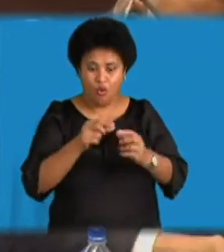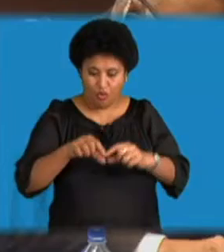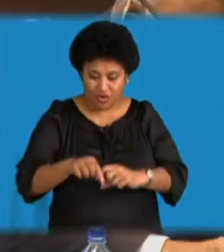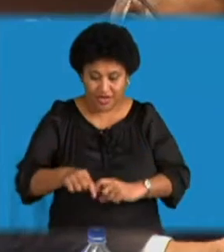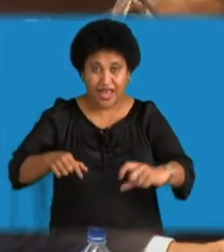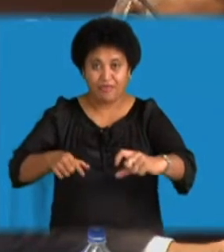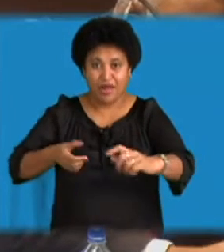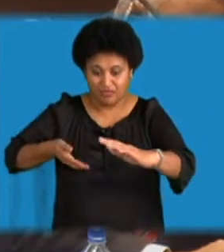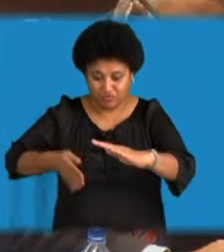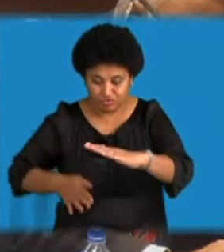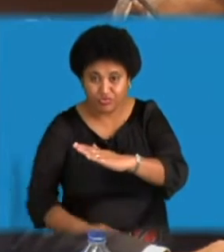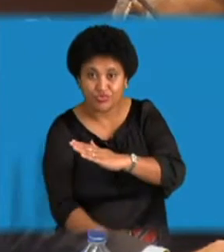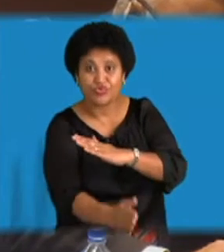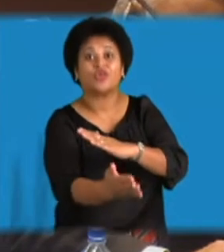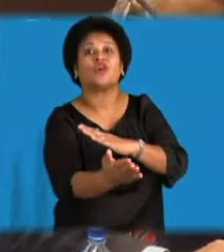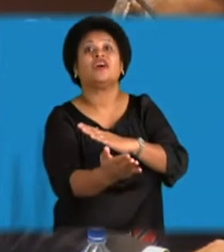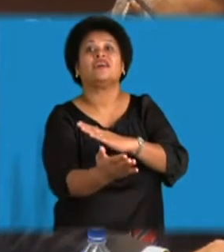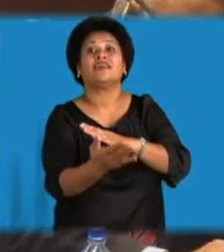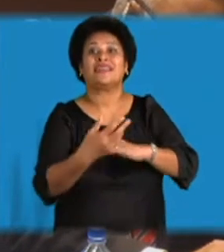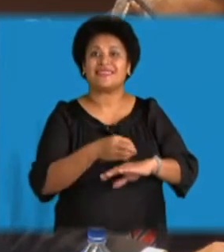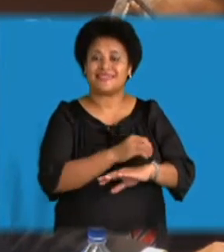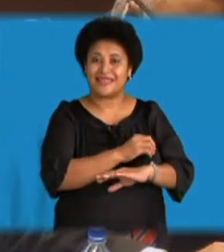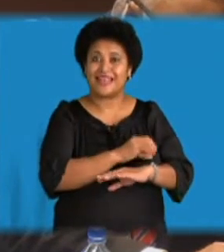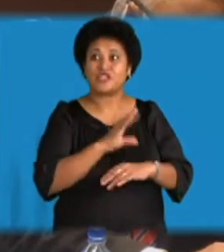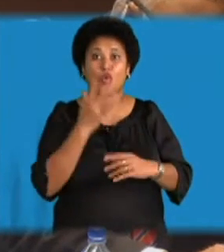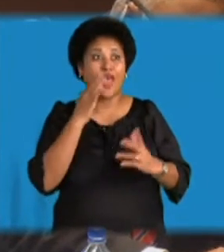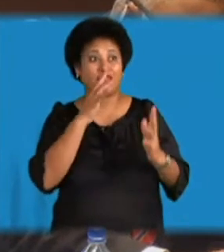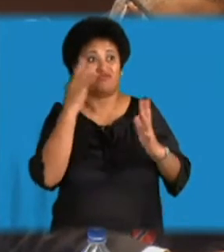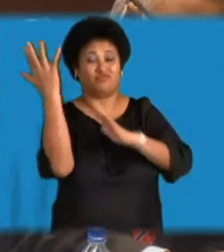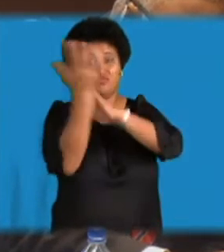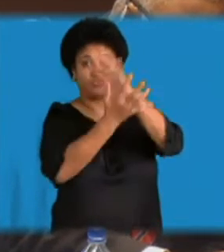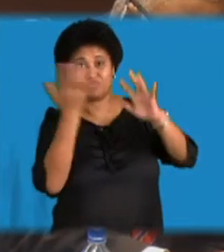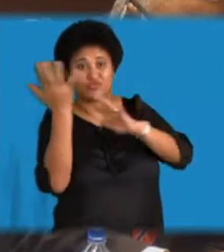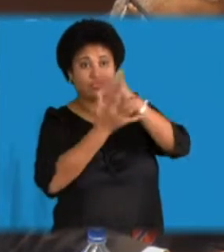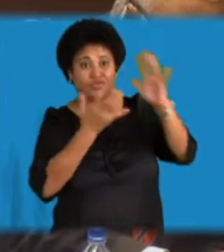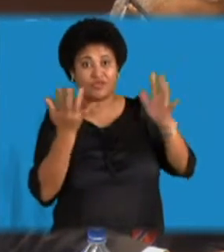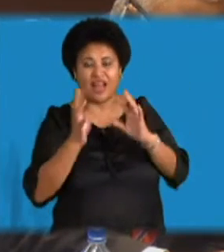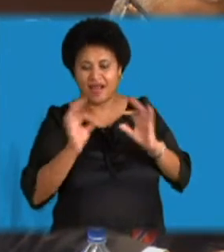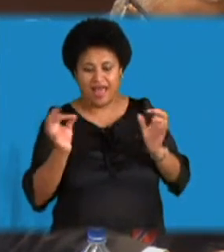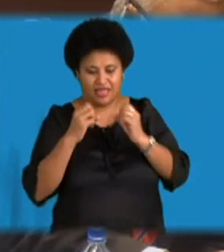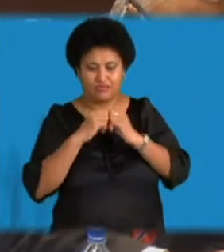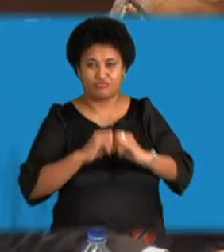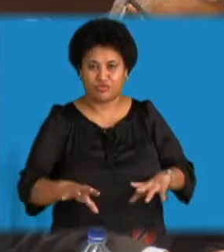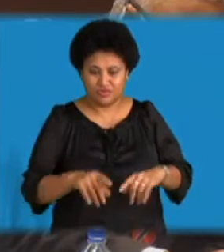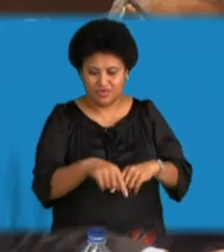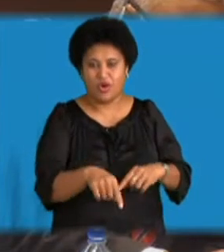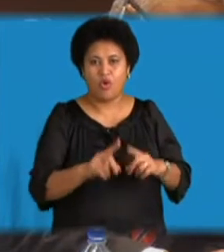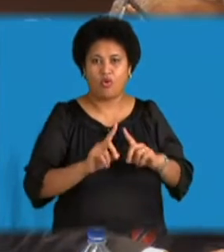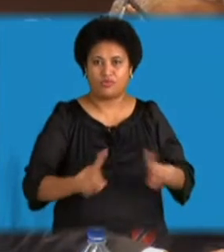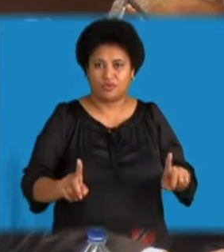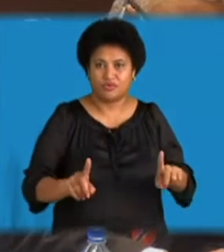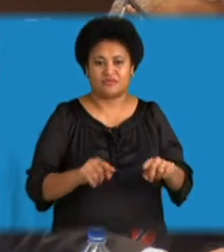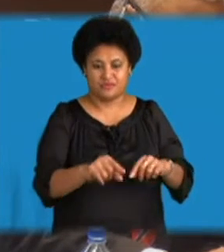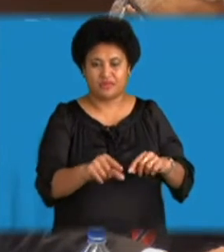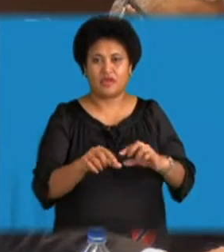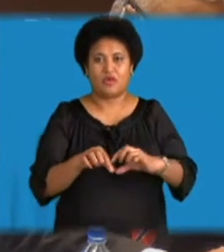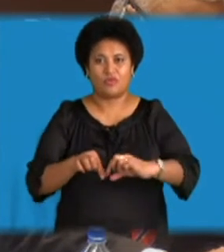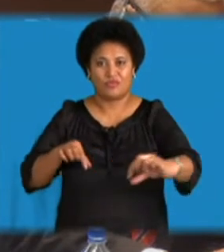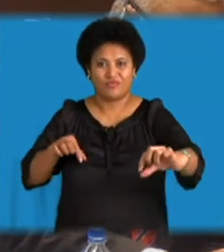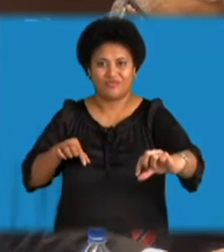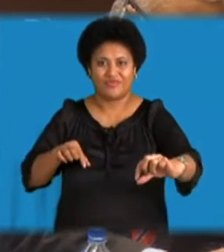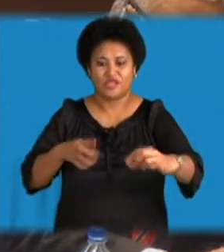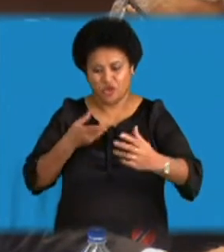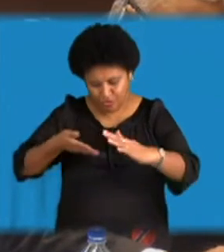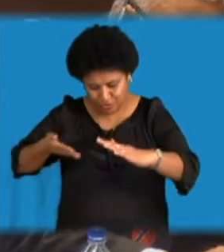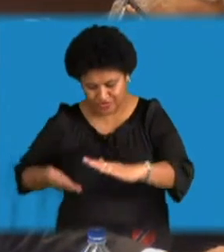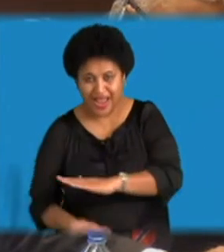electrical cables. So every time a cyclone comes, it does not get, the poles do not get blown down, you put it back up again, it gets blown down again. So we